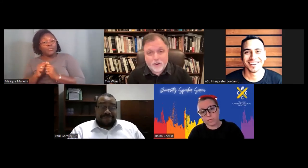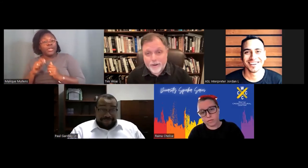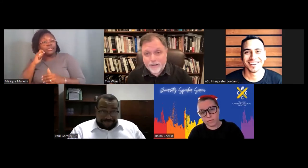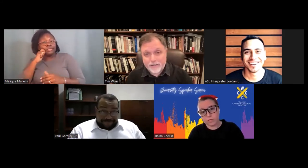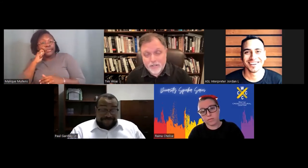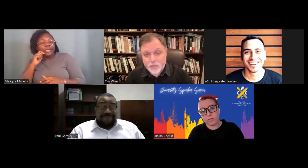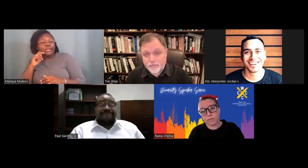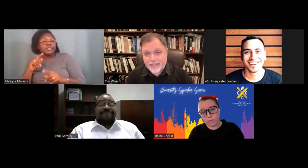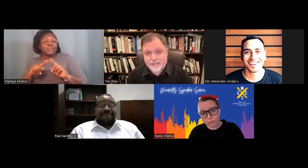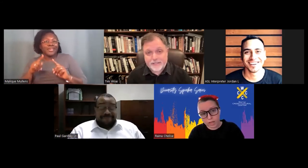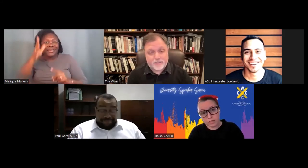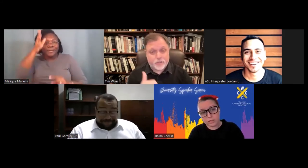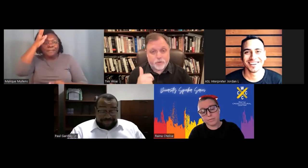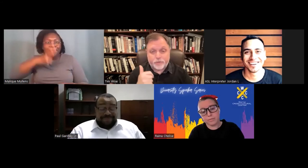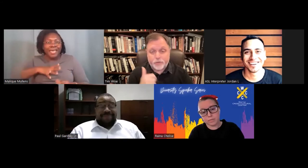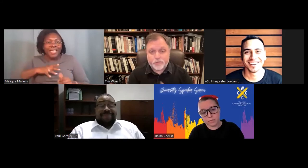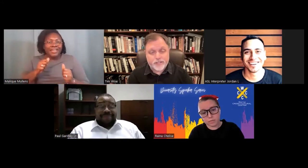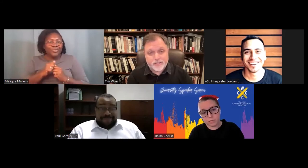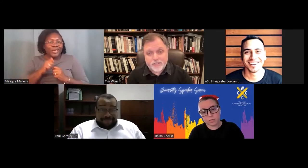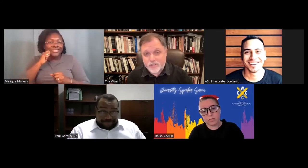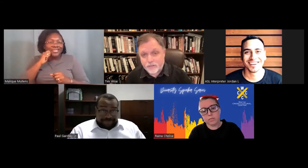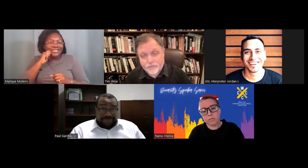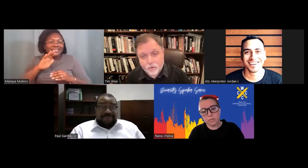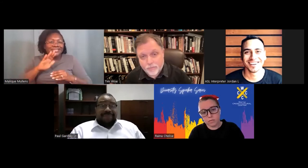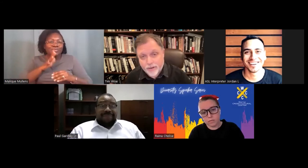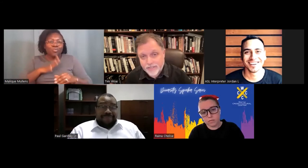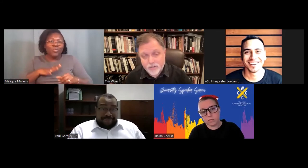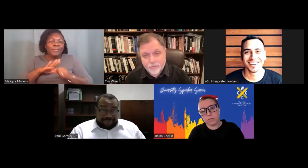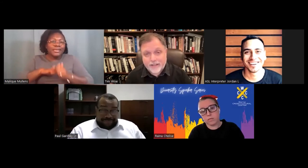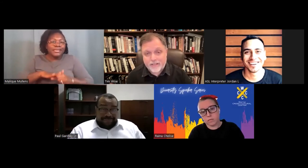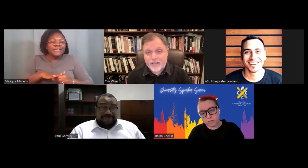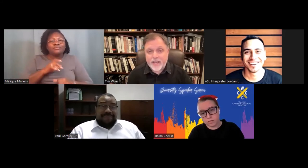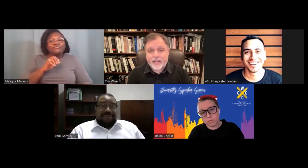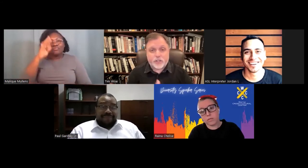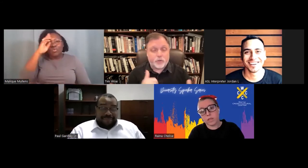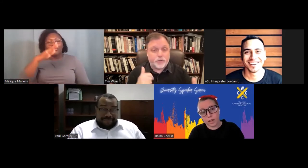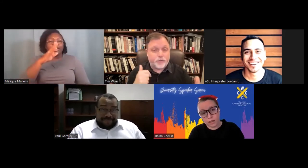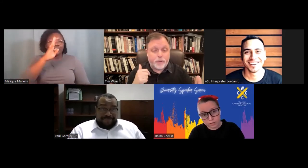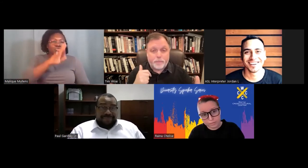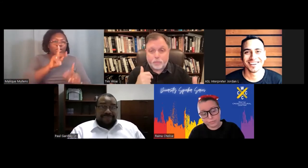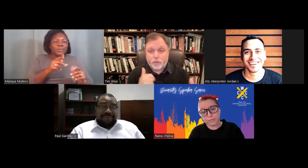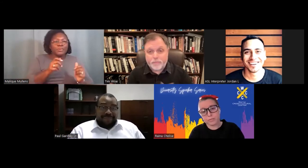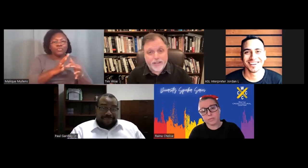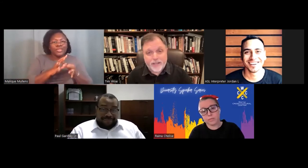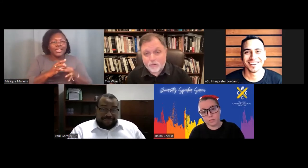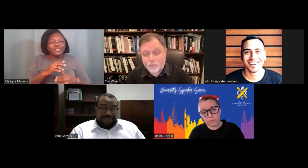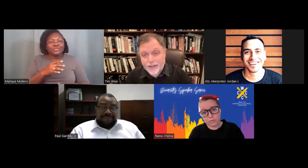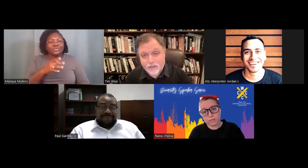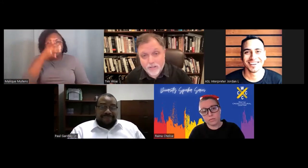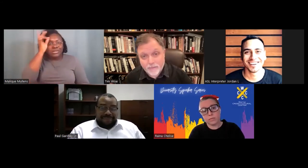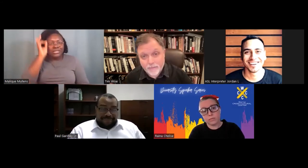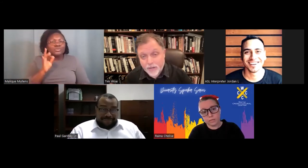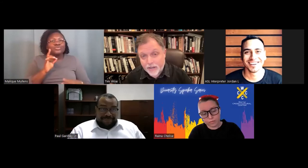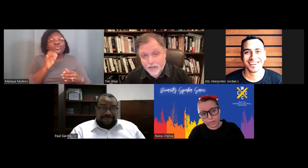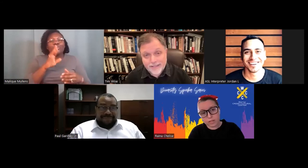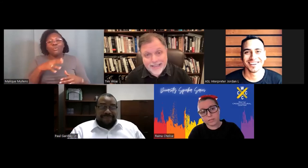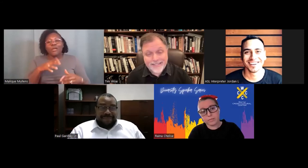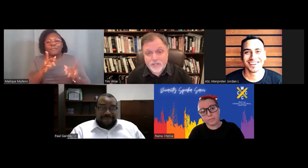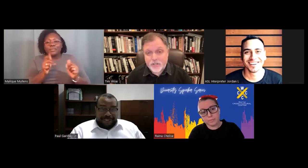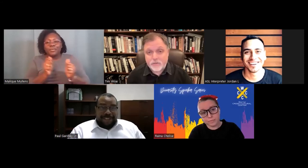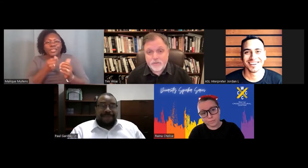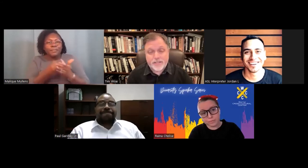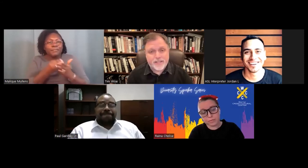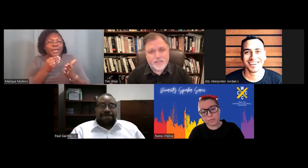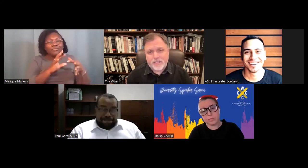men around issue of sexism, it's true for straight and cisgendered folk around sexuality, it's true for people with money around